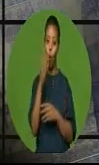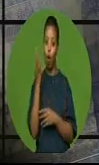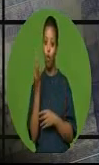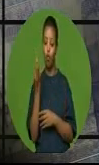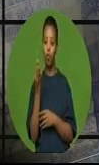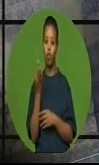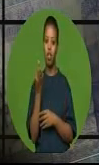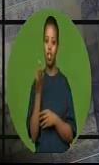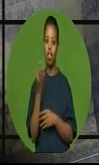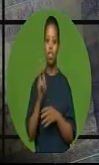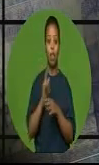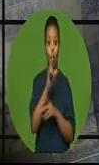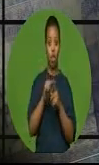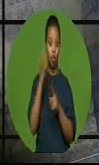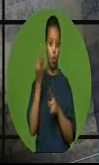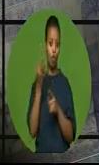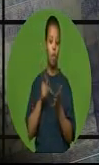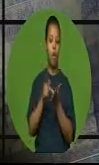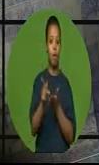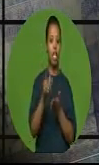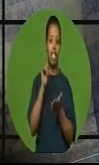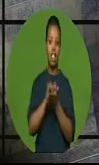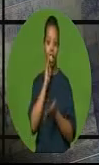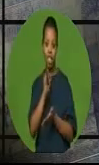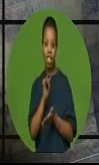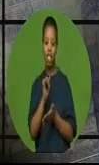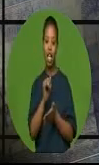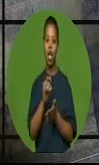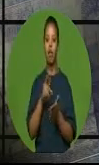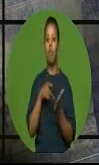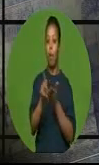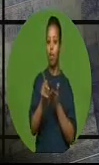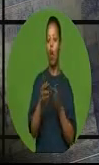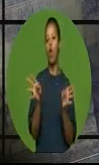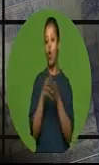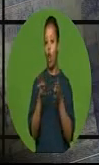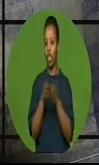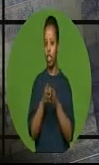foreign terms of payments, that is payment on collection.